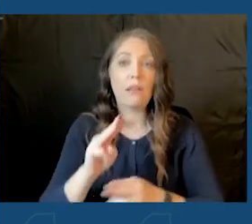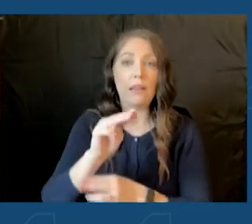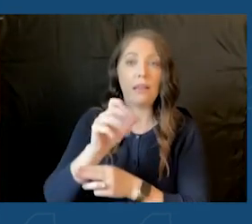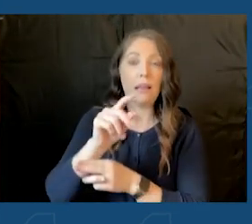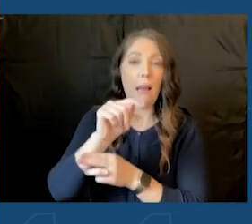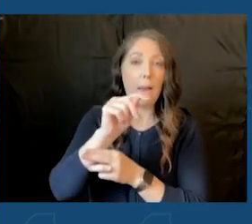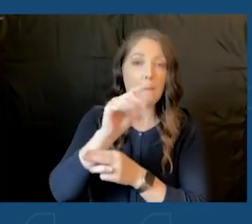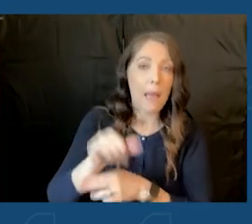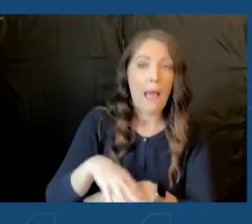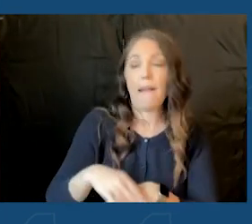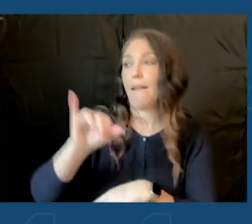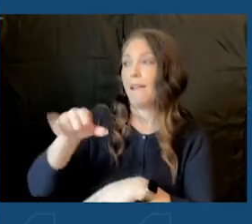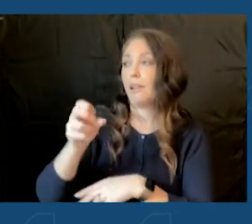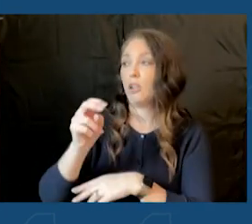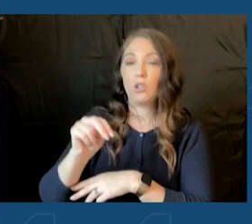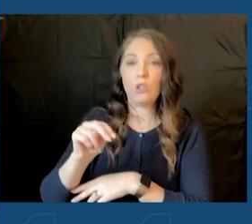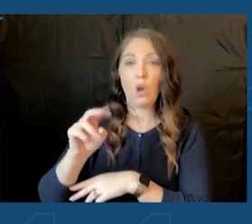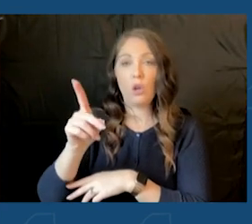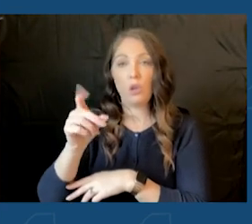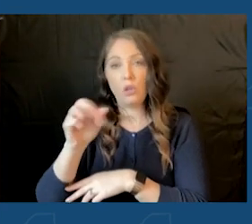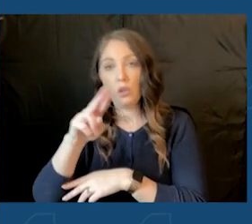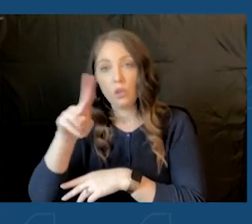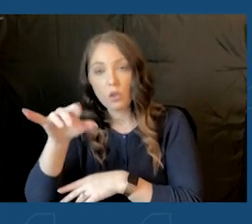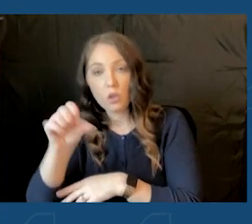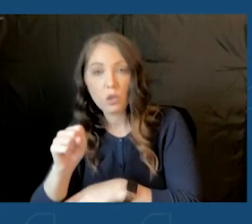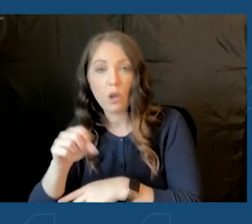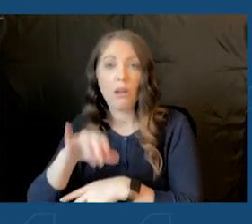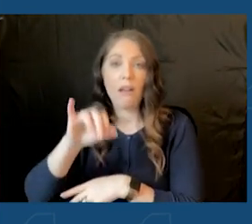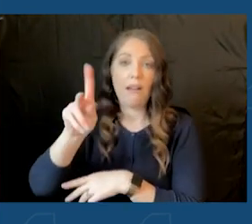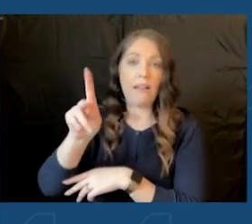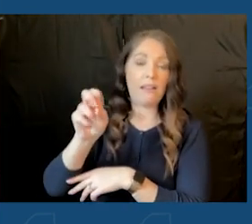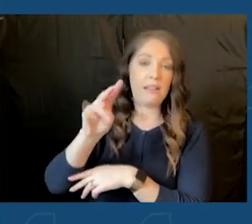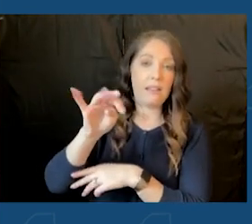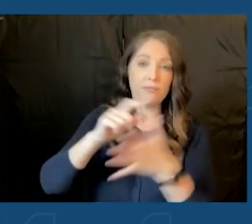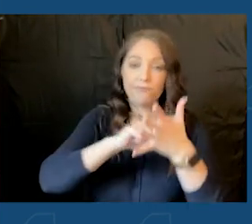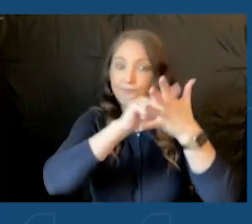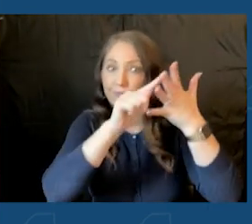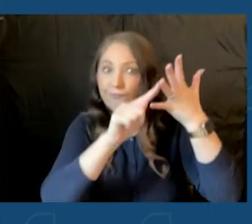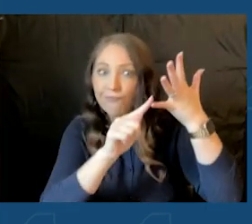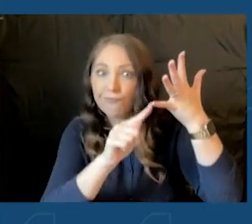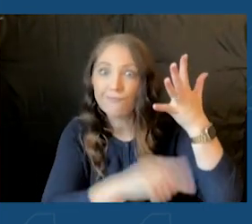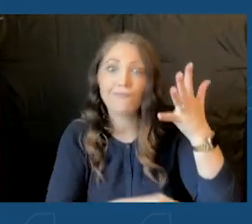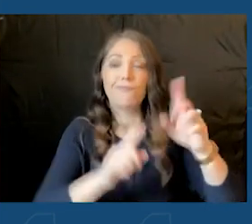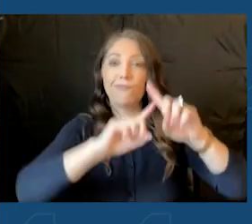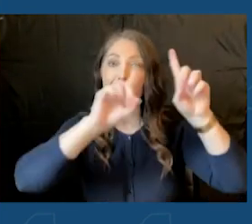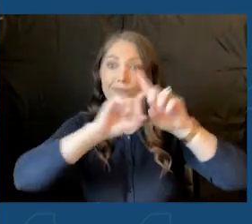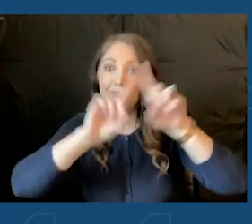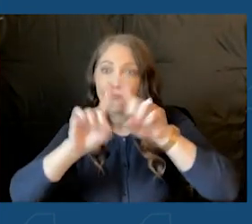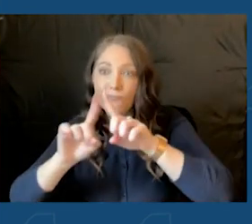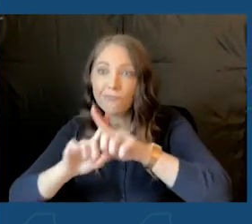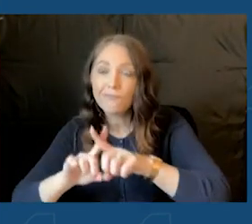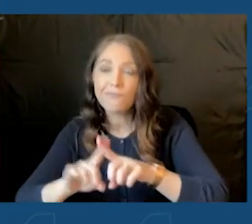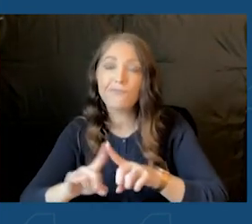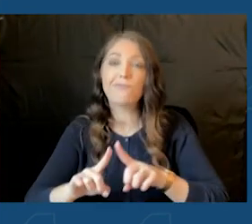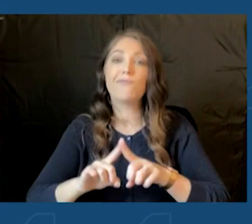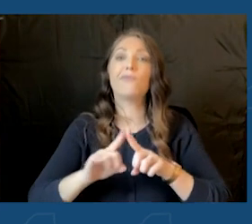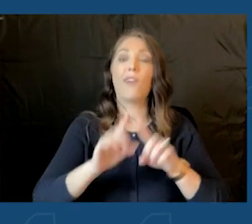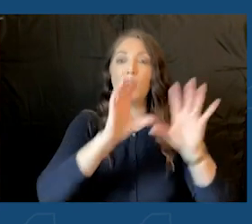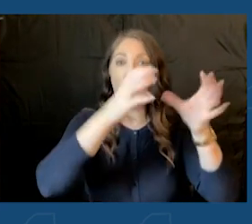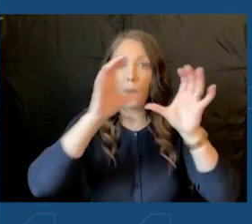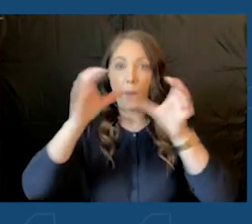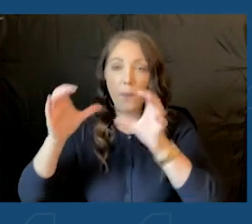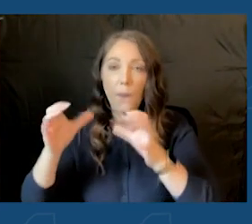John Durso, Long Island Fed. Kevin Sexton from the BLE. Mike Sullivan, BRS. We have IBEW, Ricardo Sanchez.